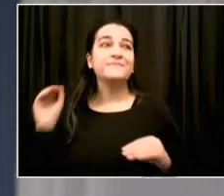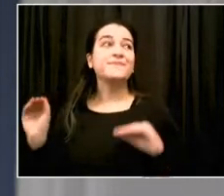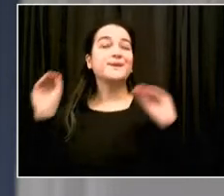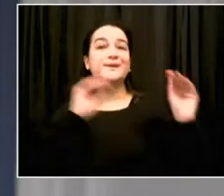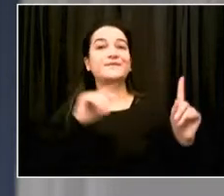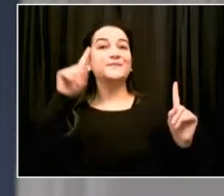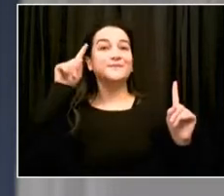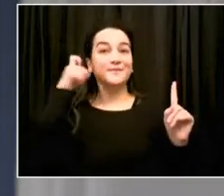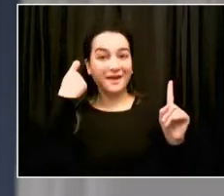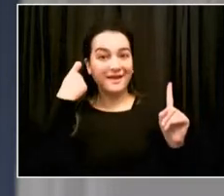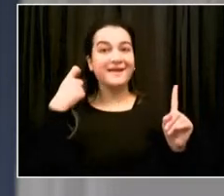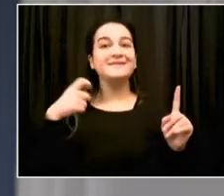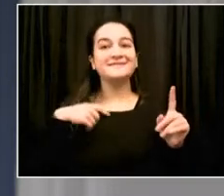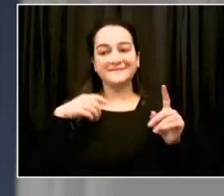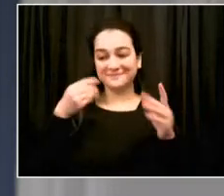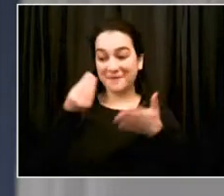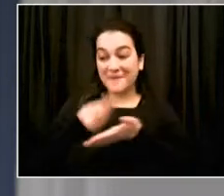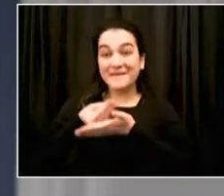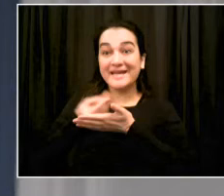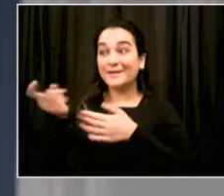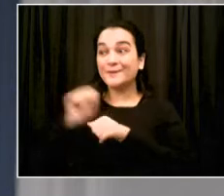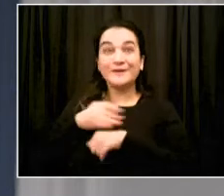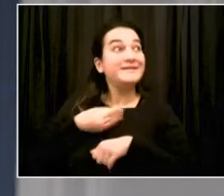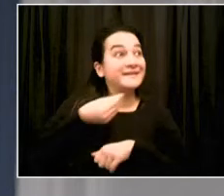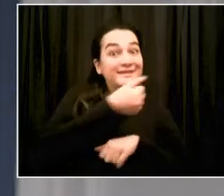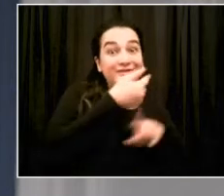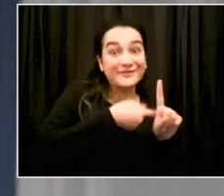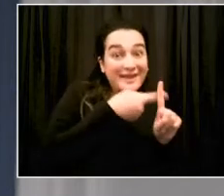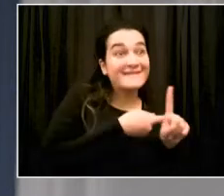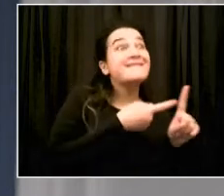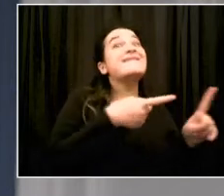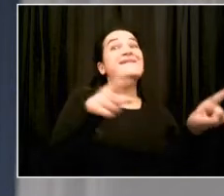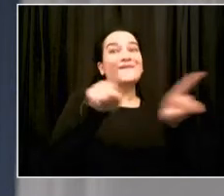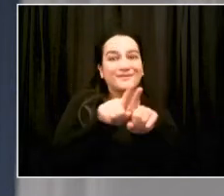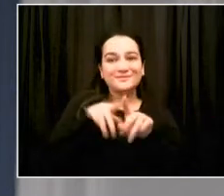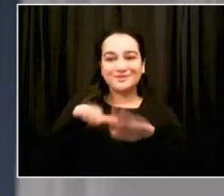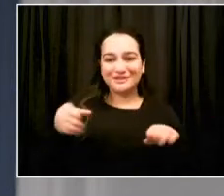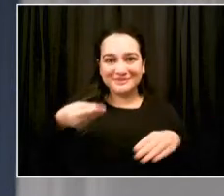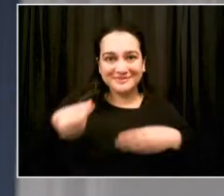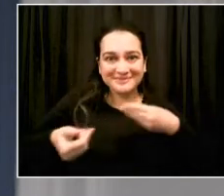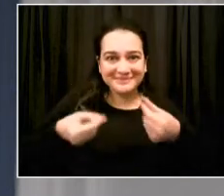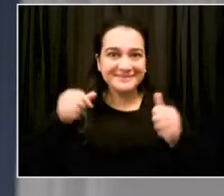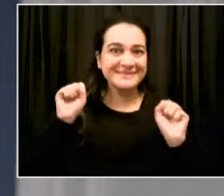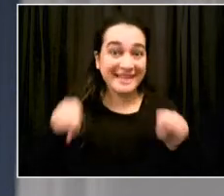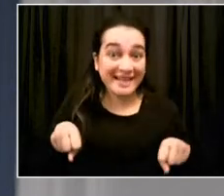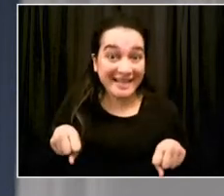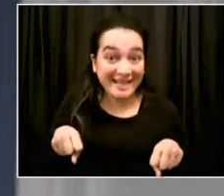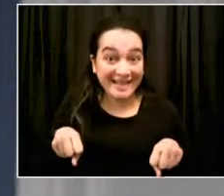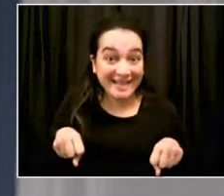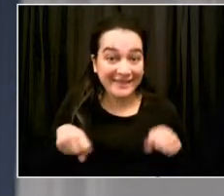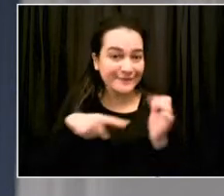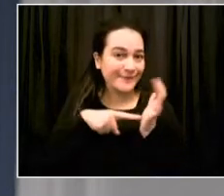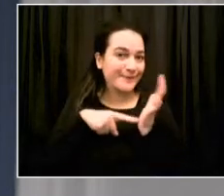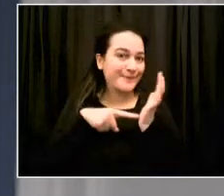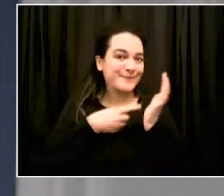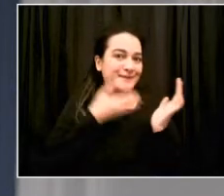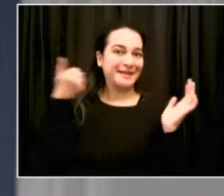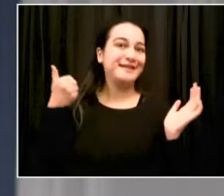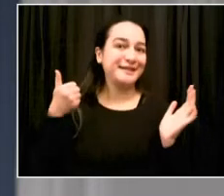helped me, make it easy for me to help pay for college, and give my kids a better